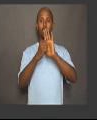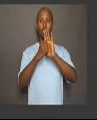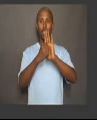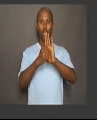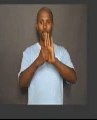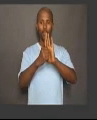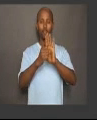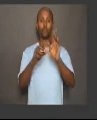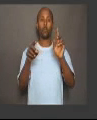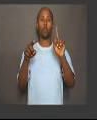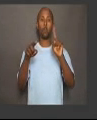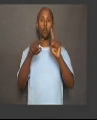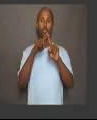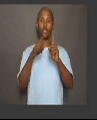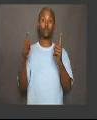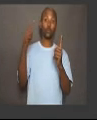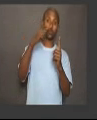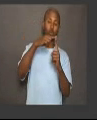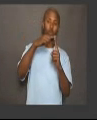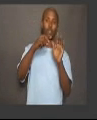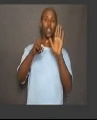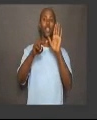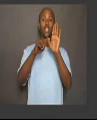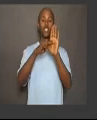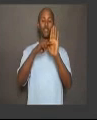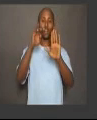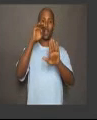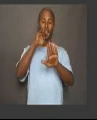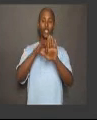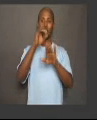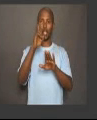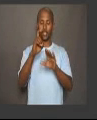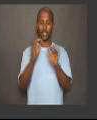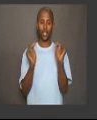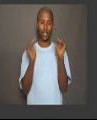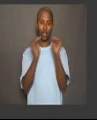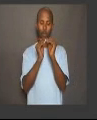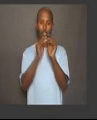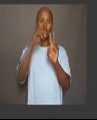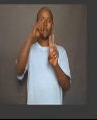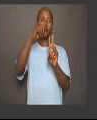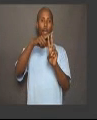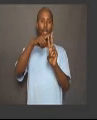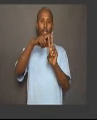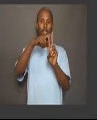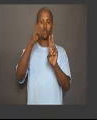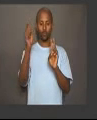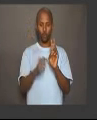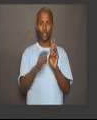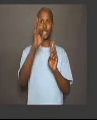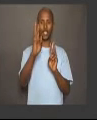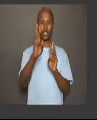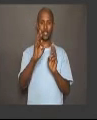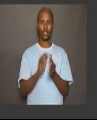sign from positive to negative at x equals pi